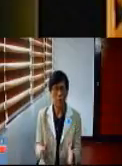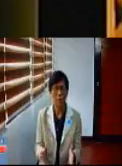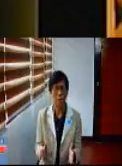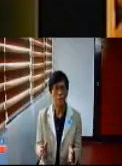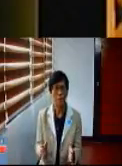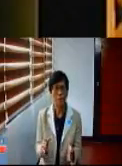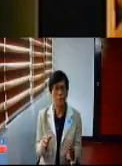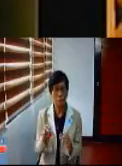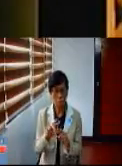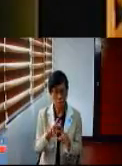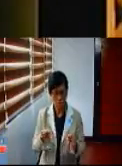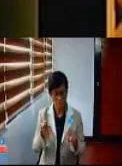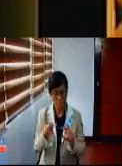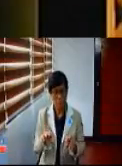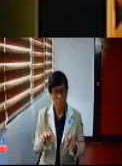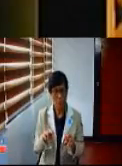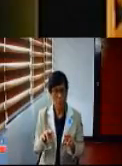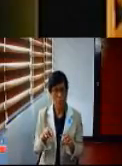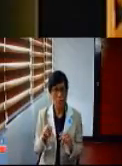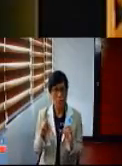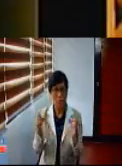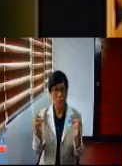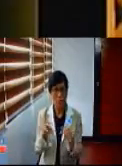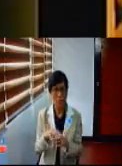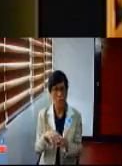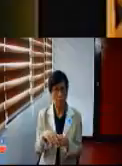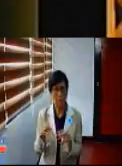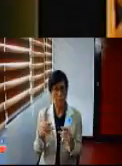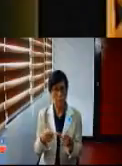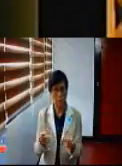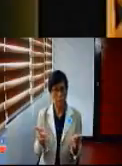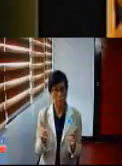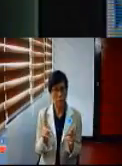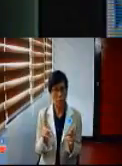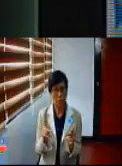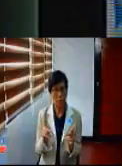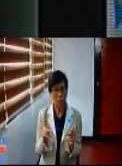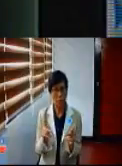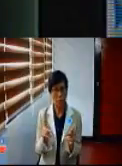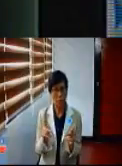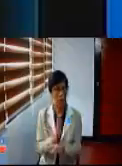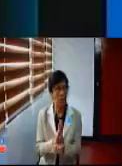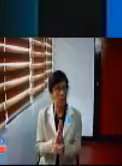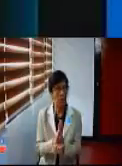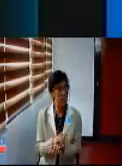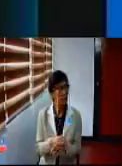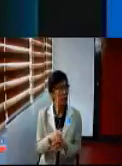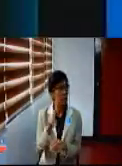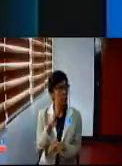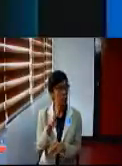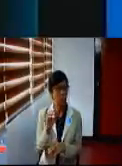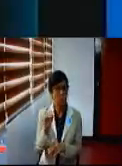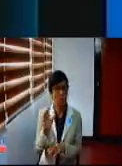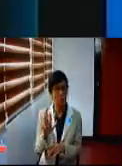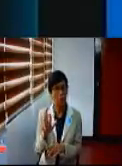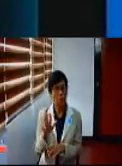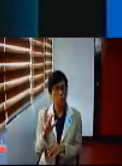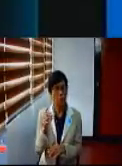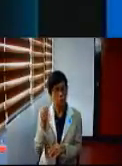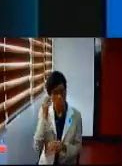explore the scope of business and human rights. And it was in 2005 that the Secretary